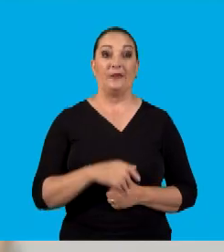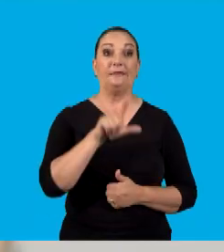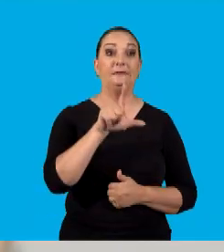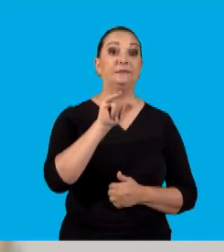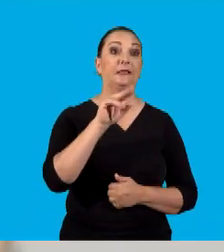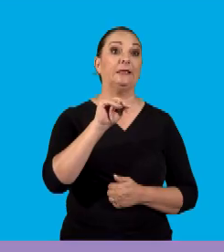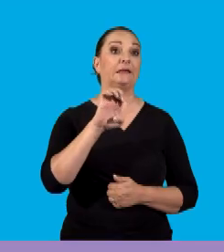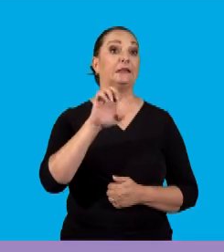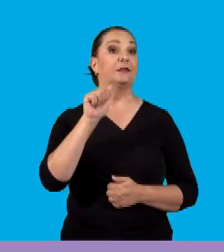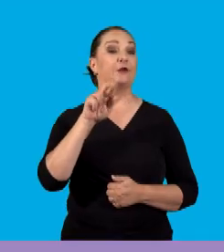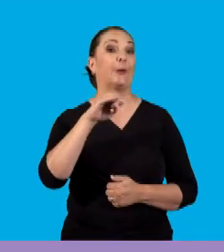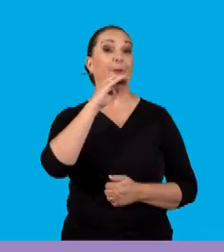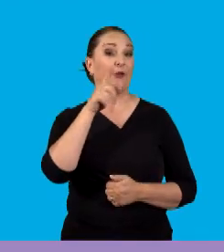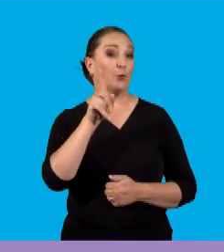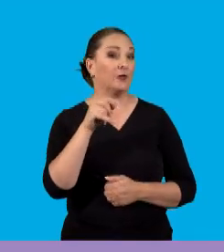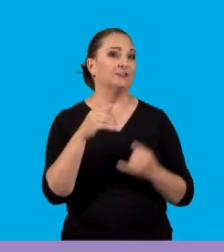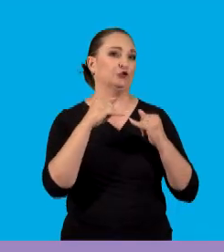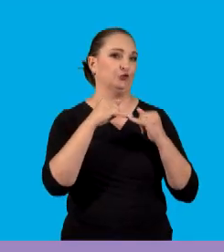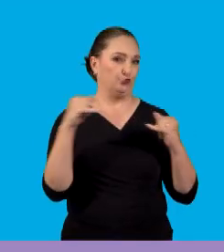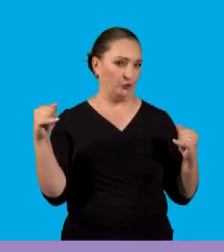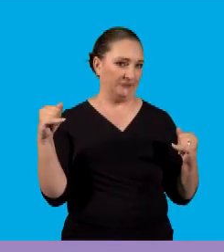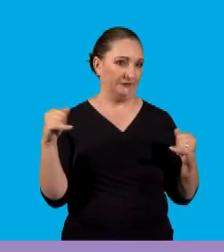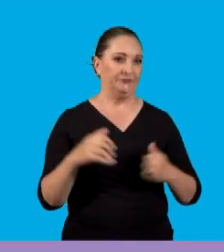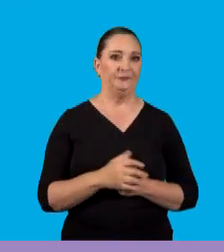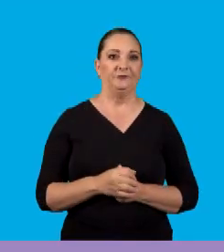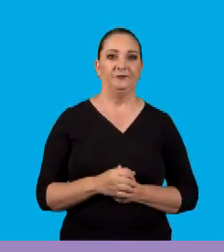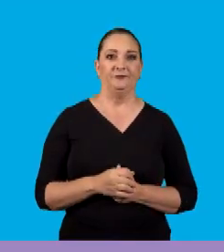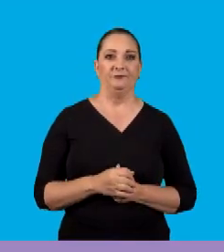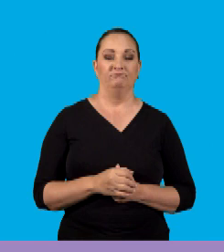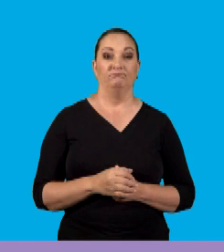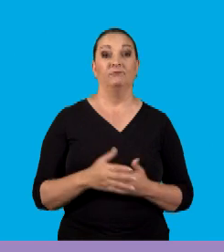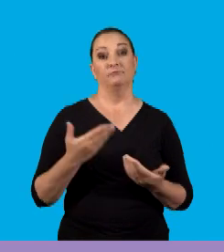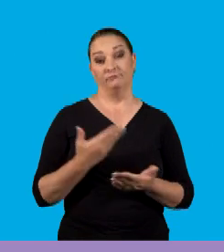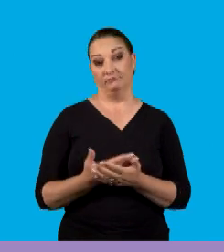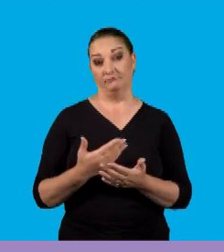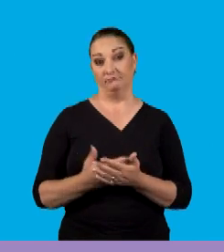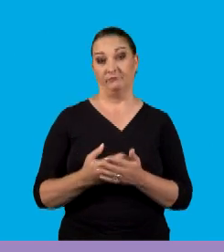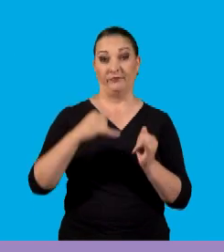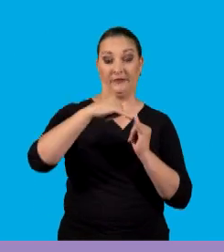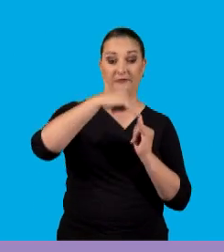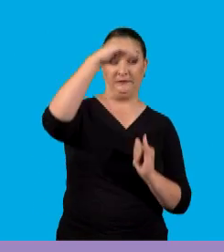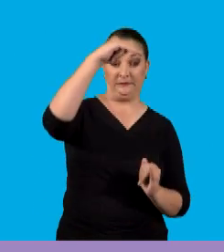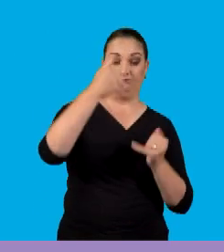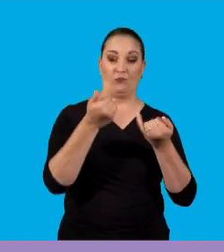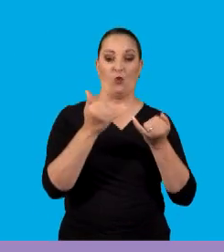here. So linear means straight. Now this could be